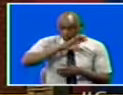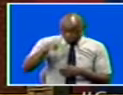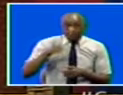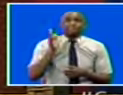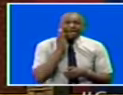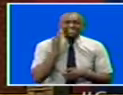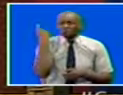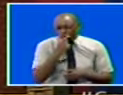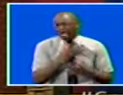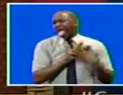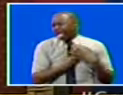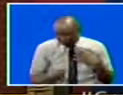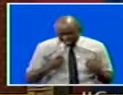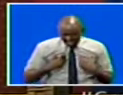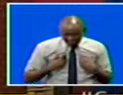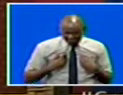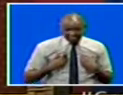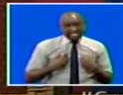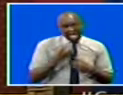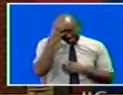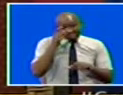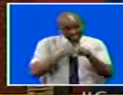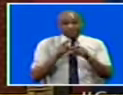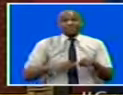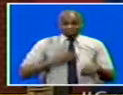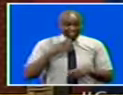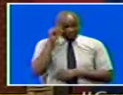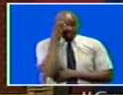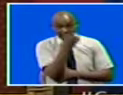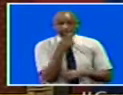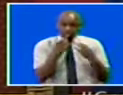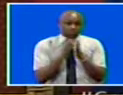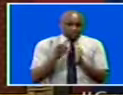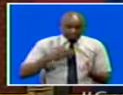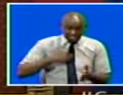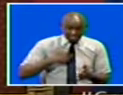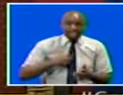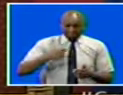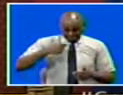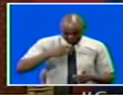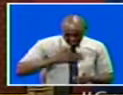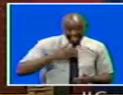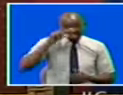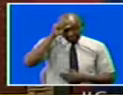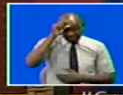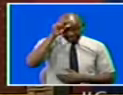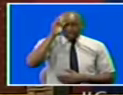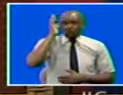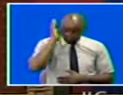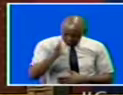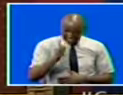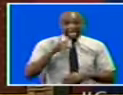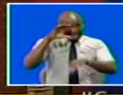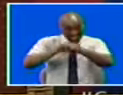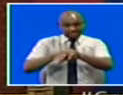mothers who have pleaded with me during my recent visits to the coast that my administration will catch